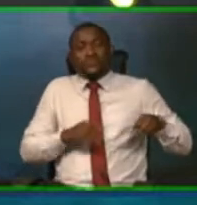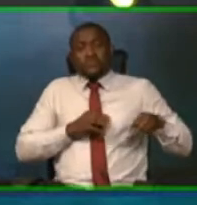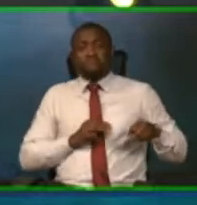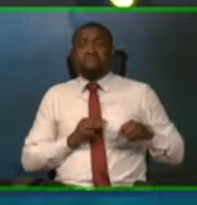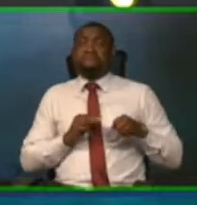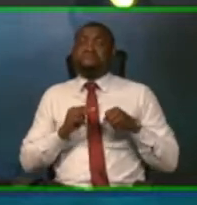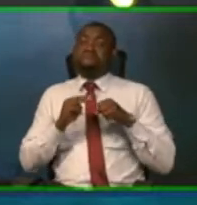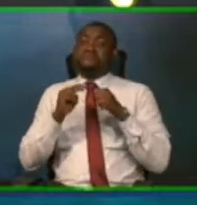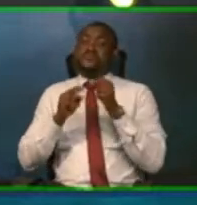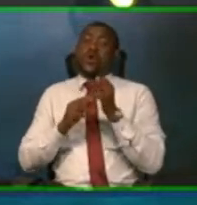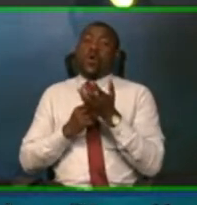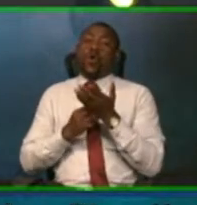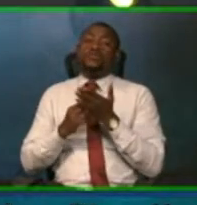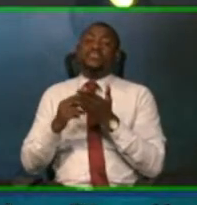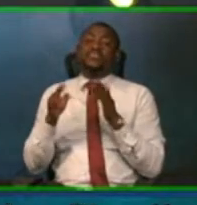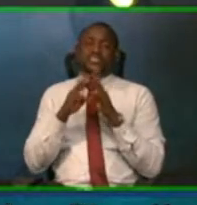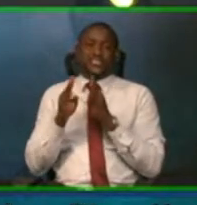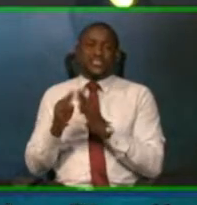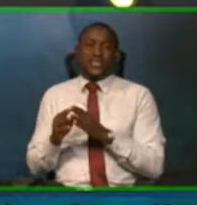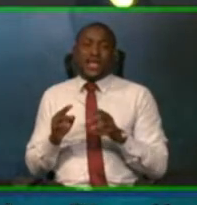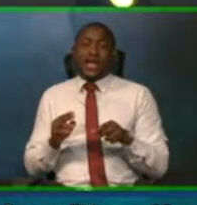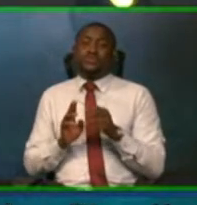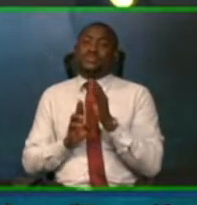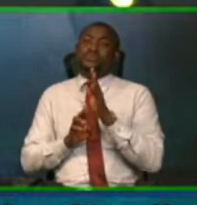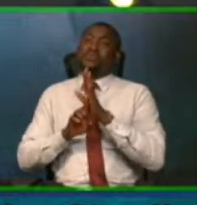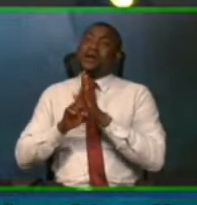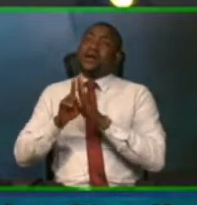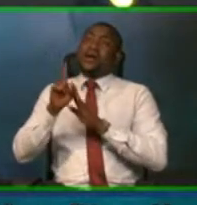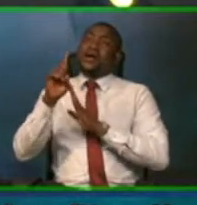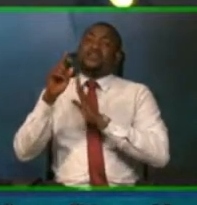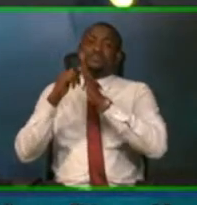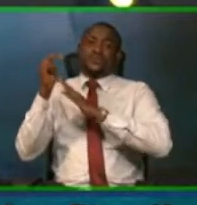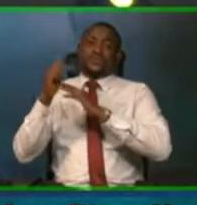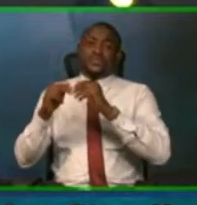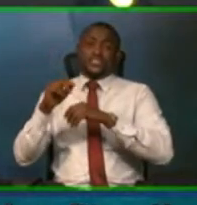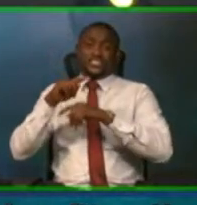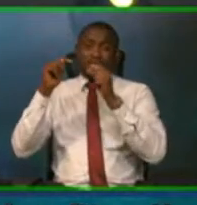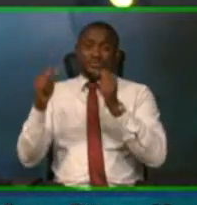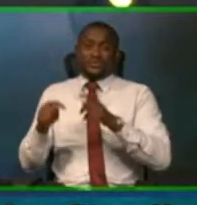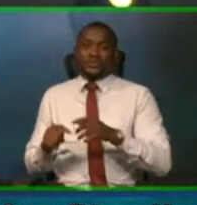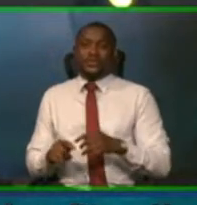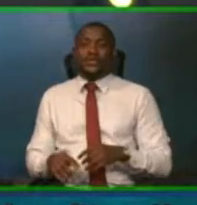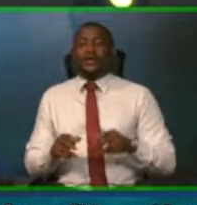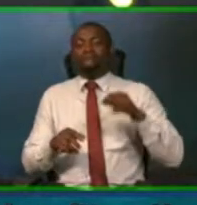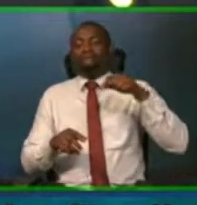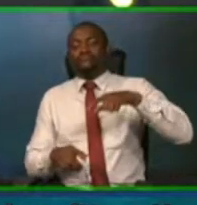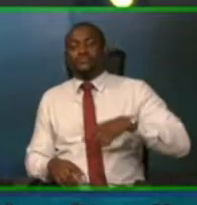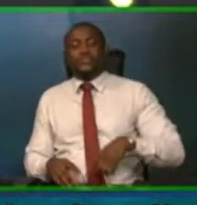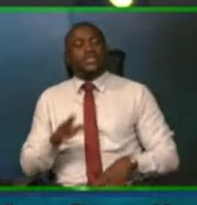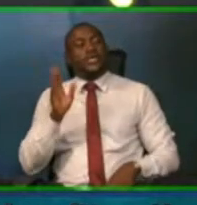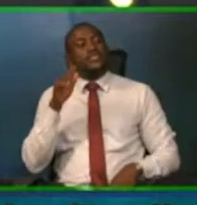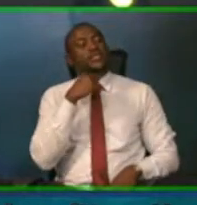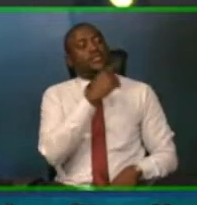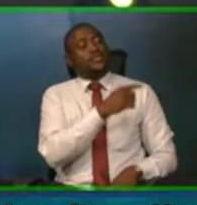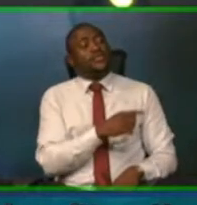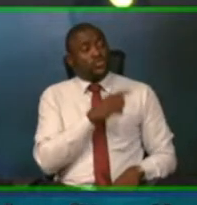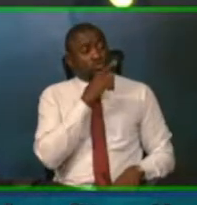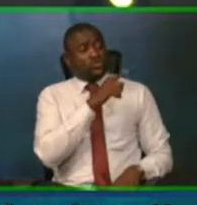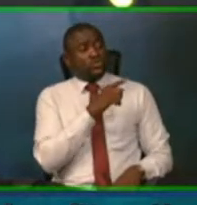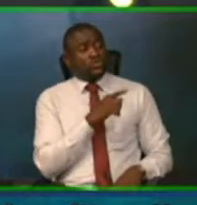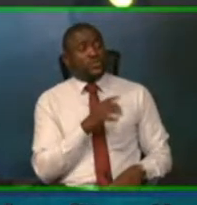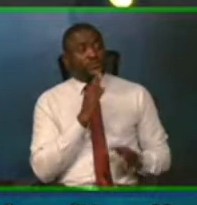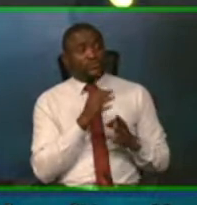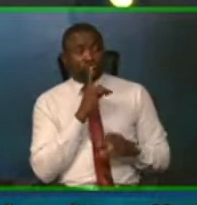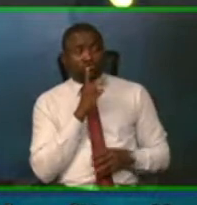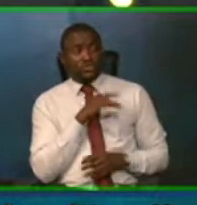a pinnacle of the temple and said to him, if thou be the Son of God. Now watch this. The ministry